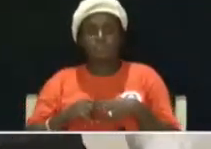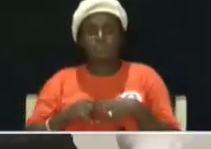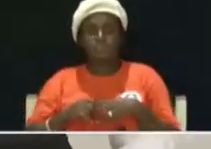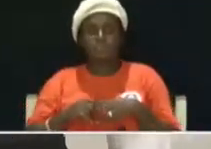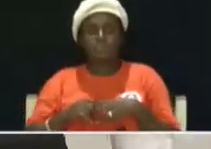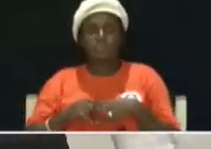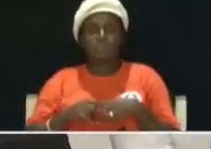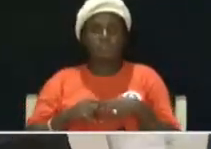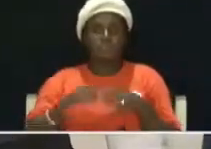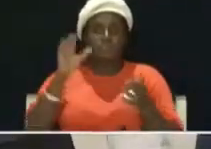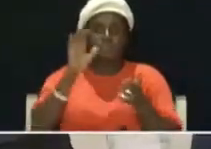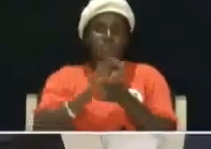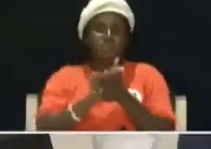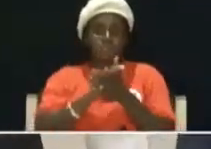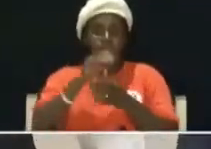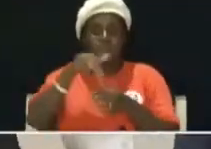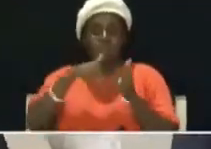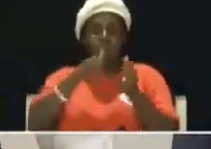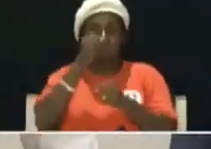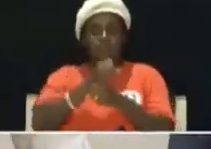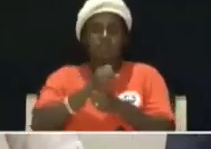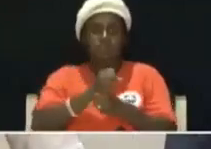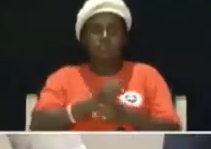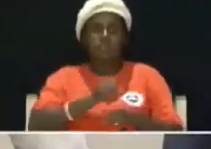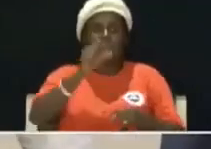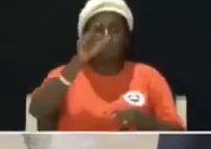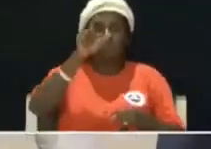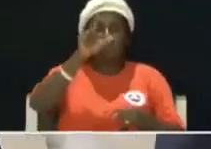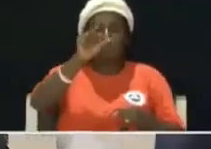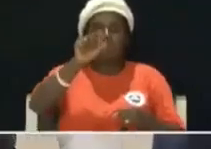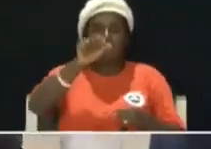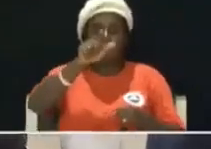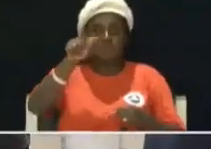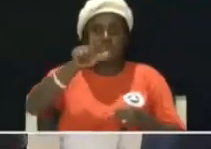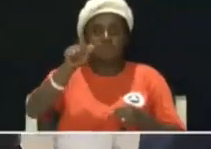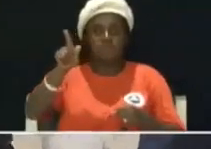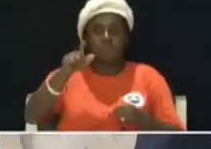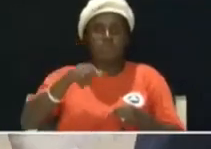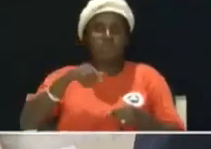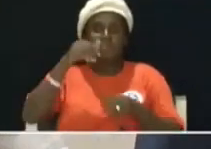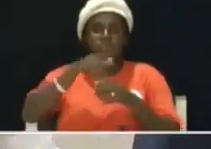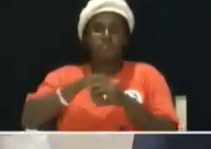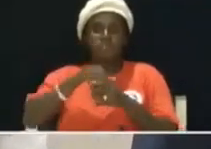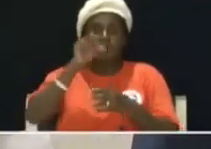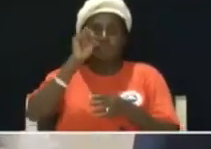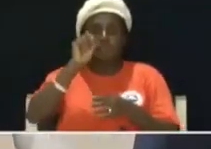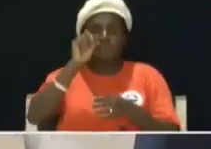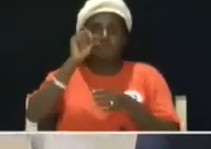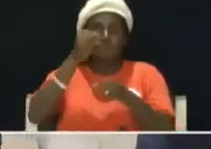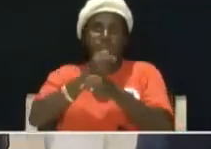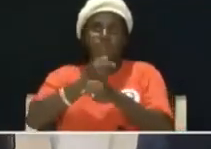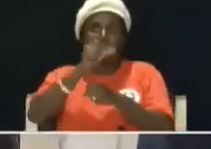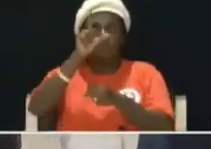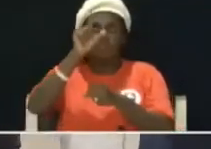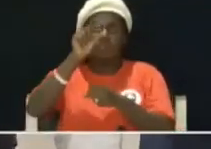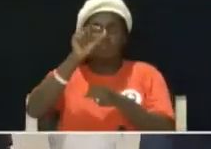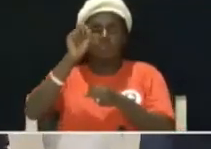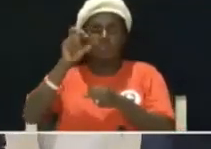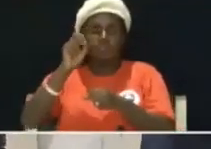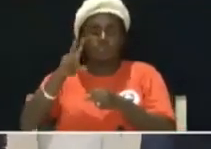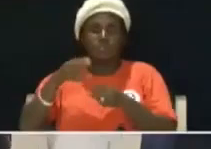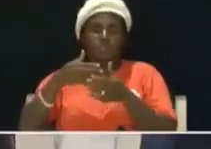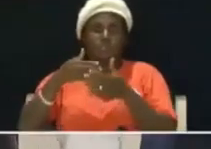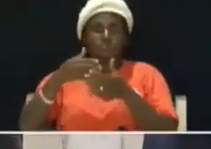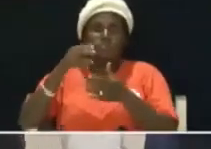We got married in the year 2021. No, the year 2012. And by the grace of God, before the end of the